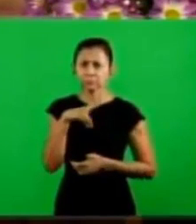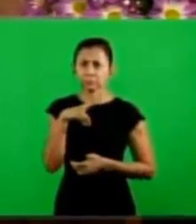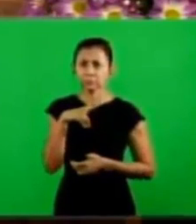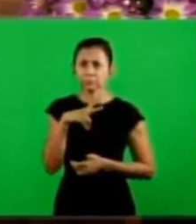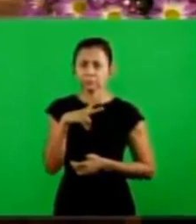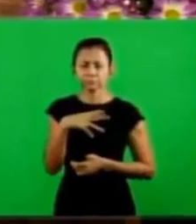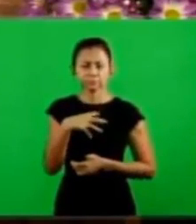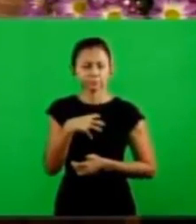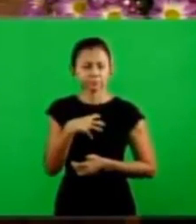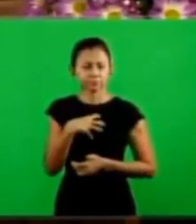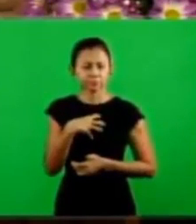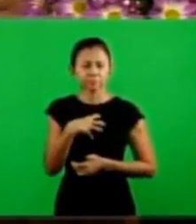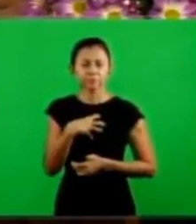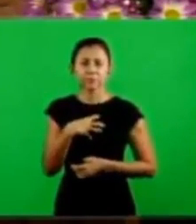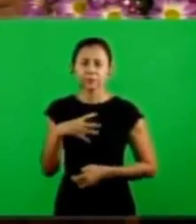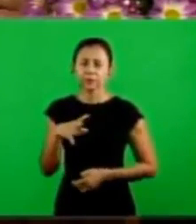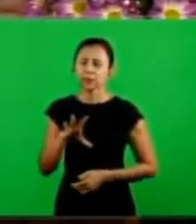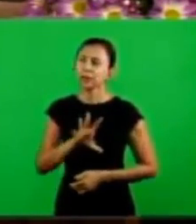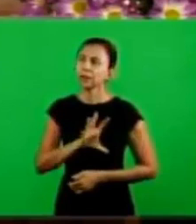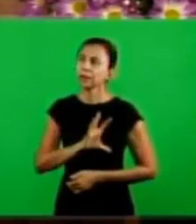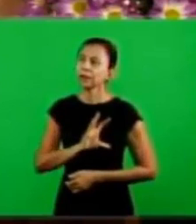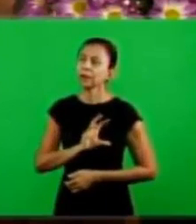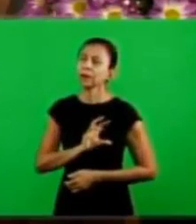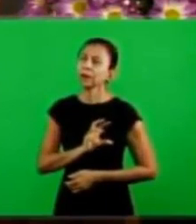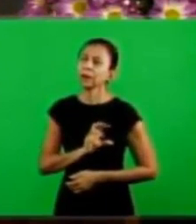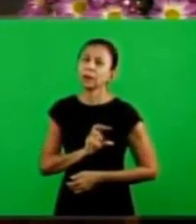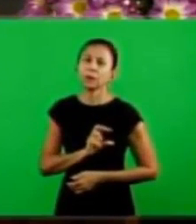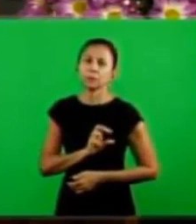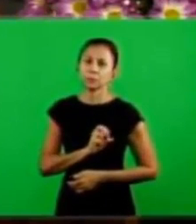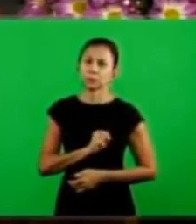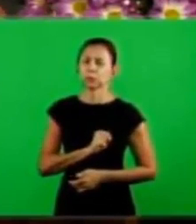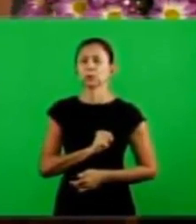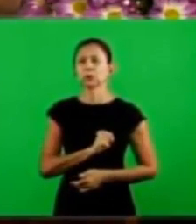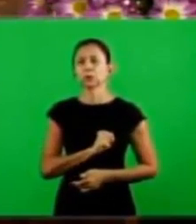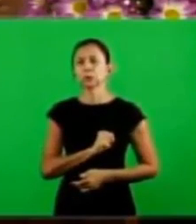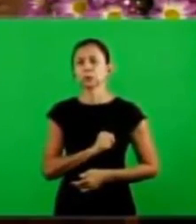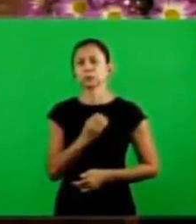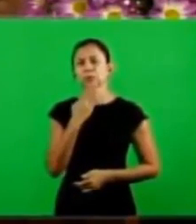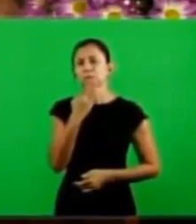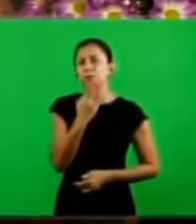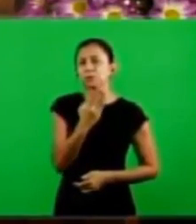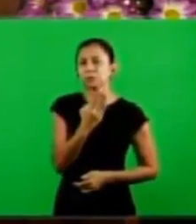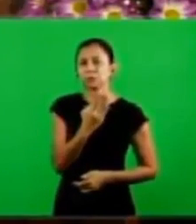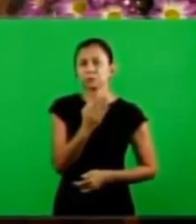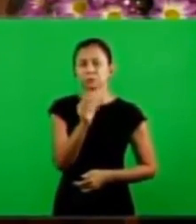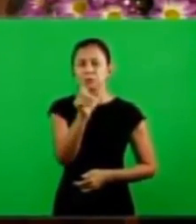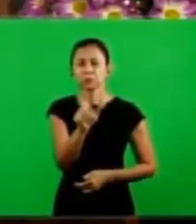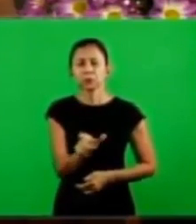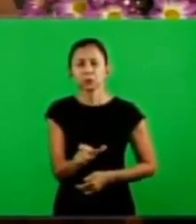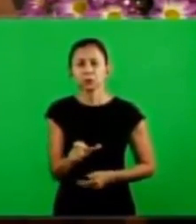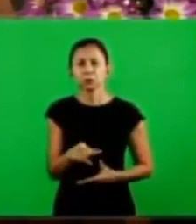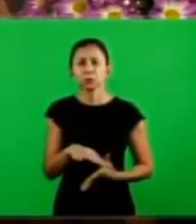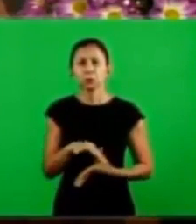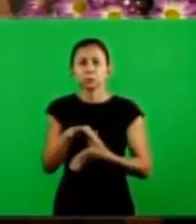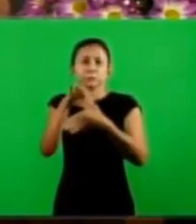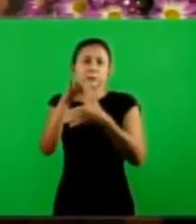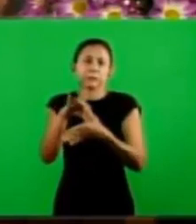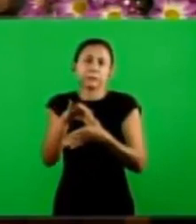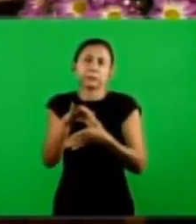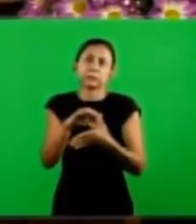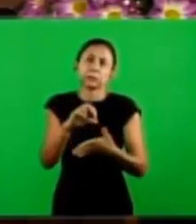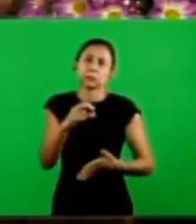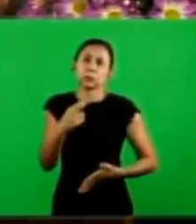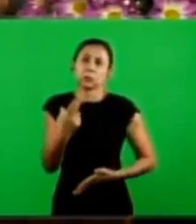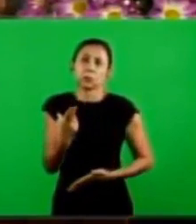inside themselves of love for someone or something, or for